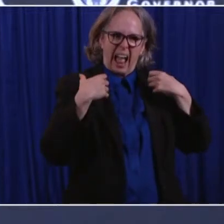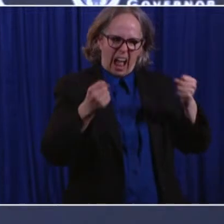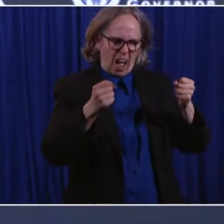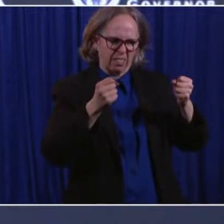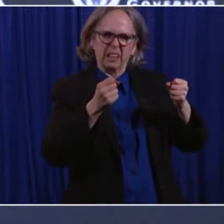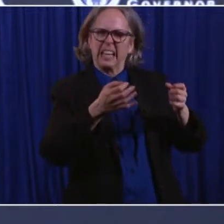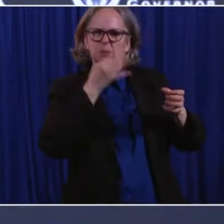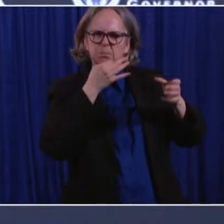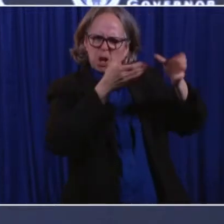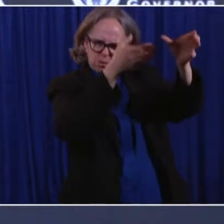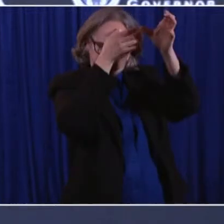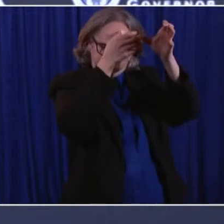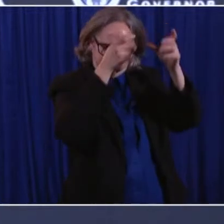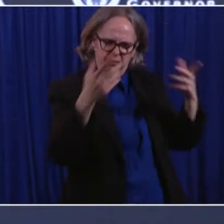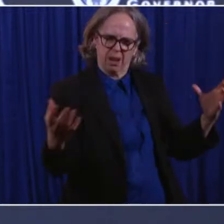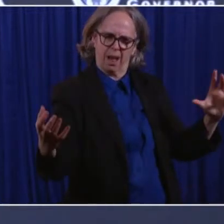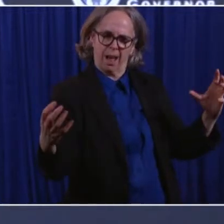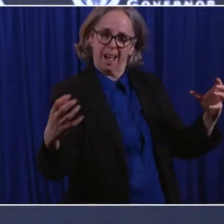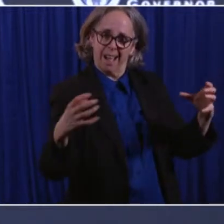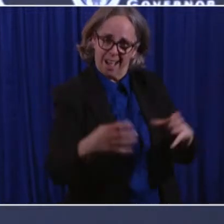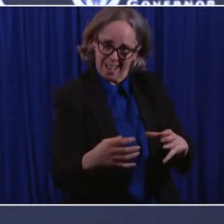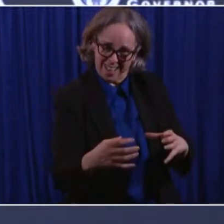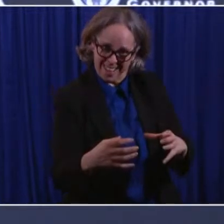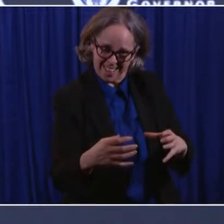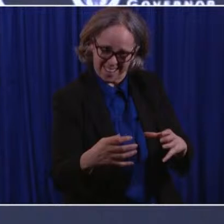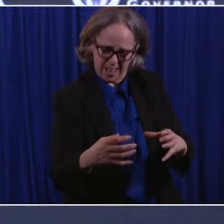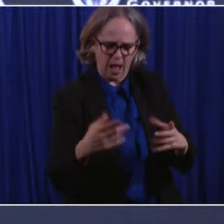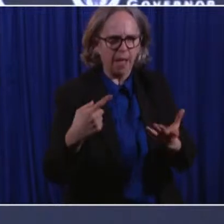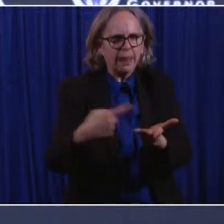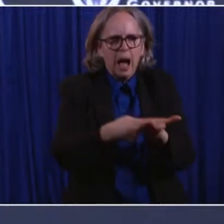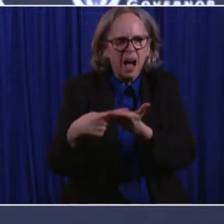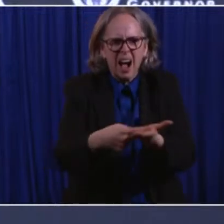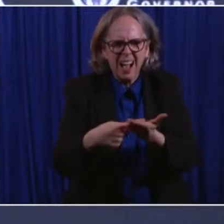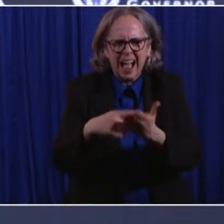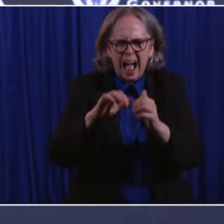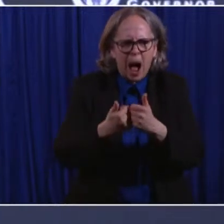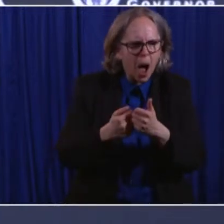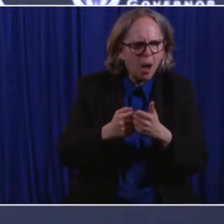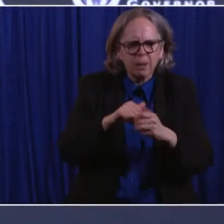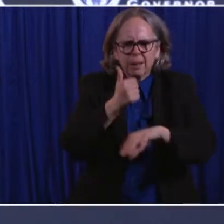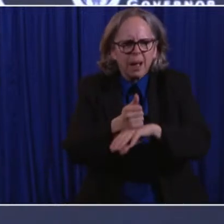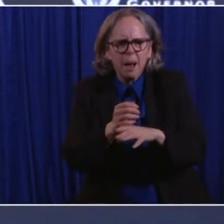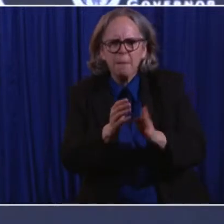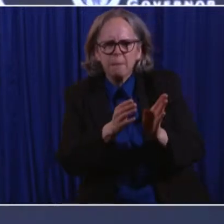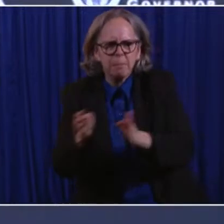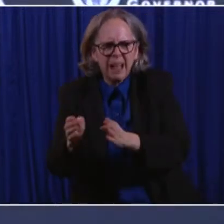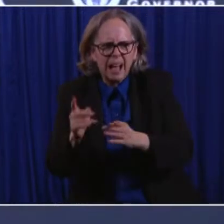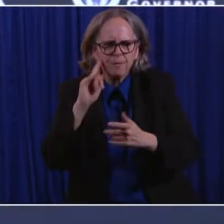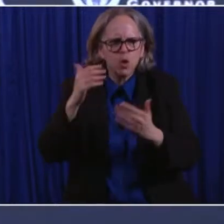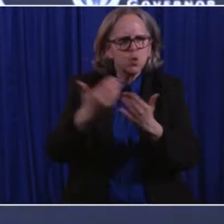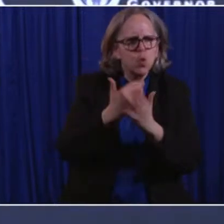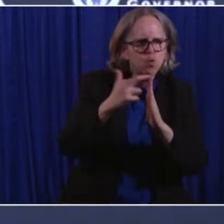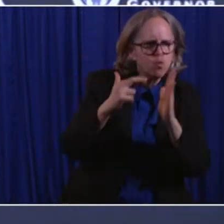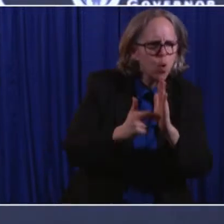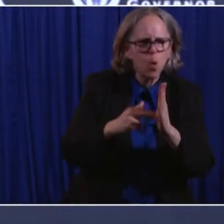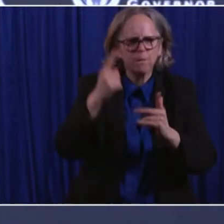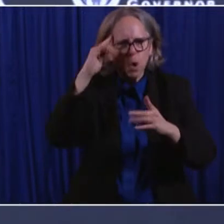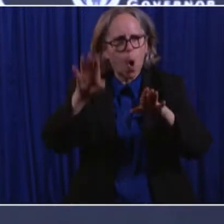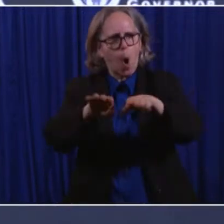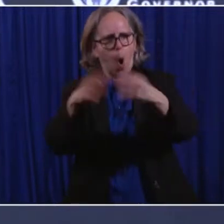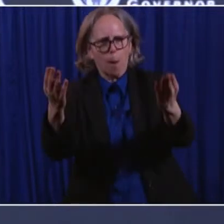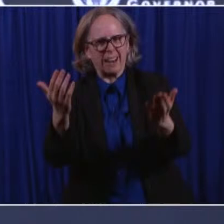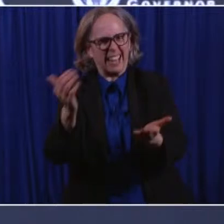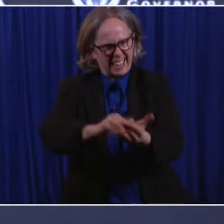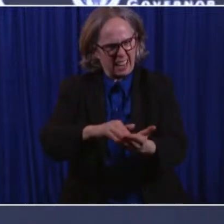those go back to work regulations were. Now, in some cases, it wasn't going back to work. For example,